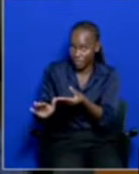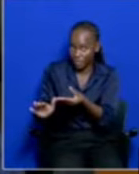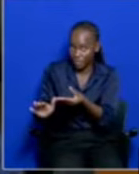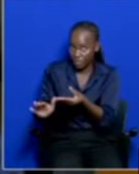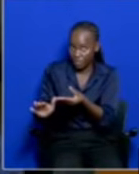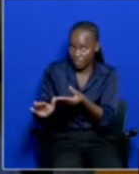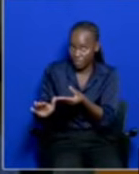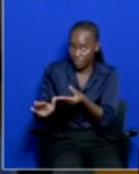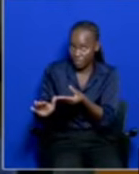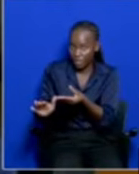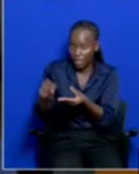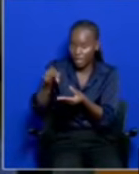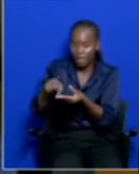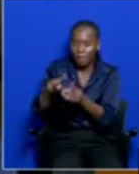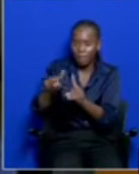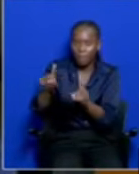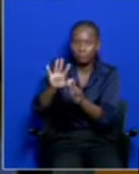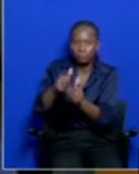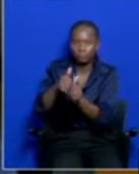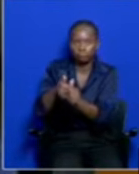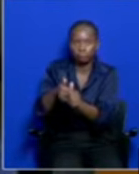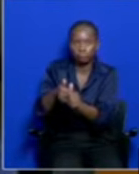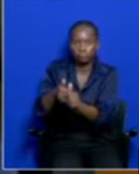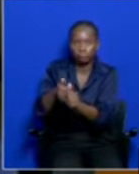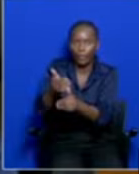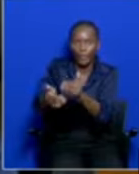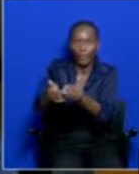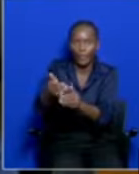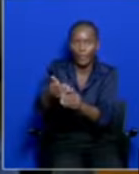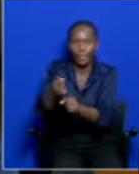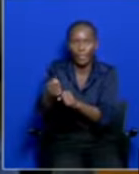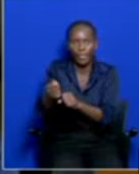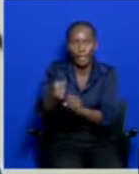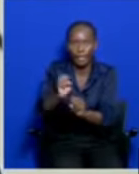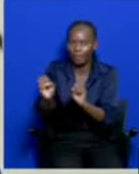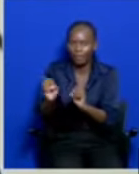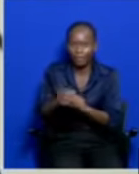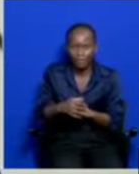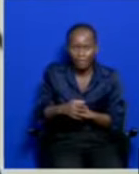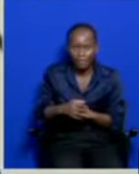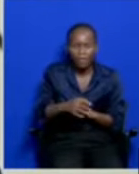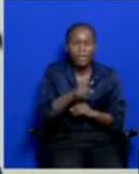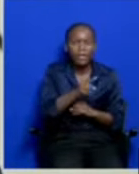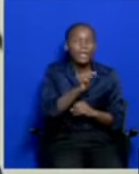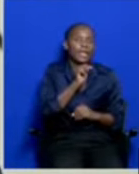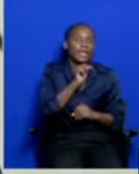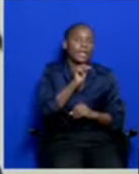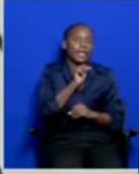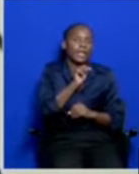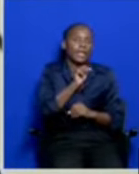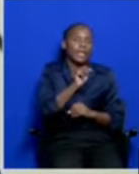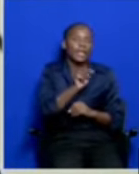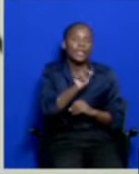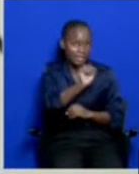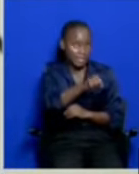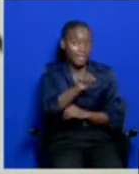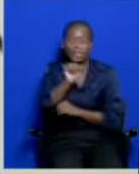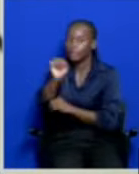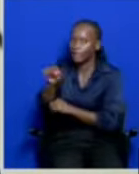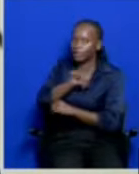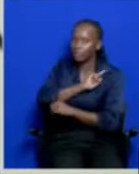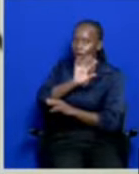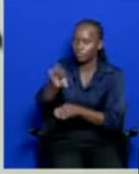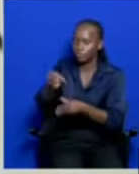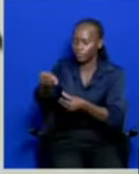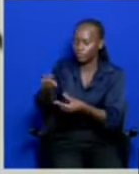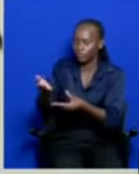Yeah, there is in the docket, there is a copy of SAP 299, All right. which she